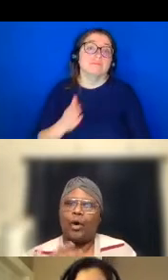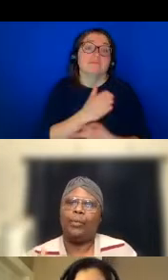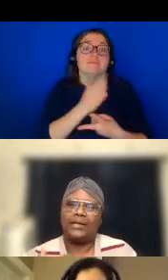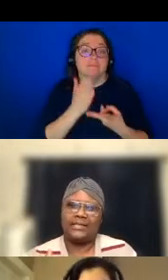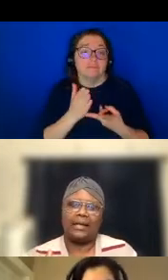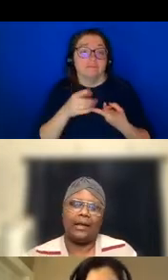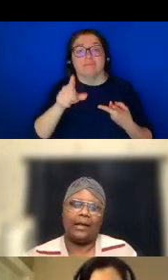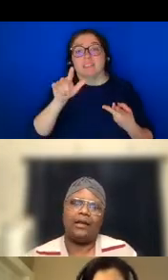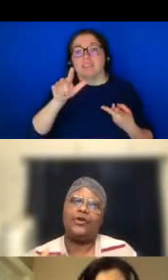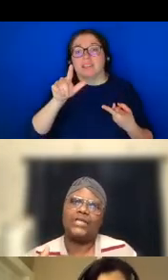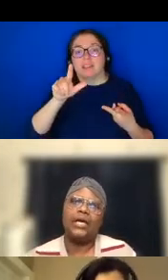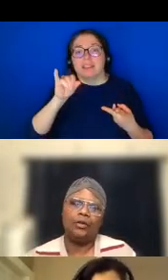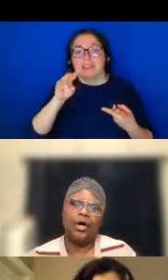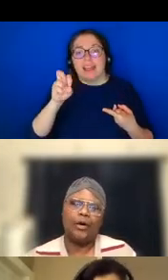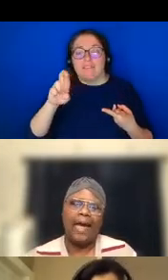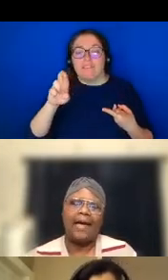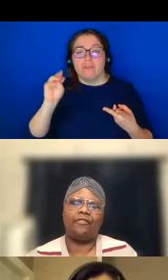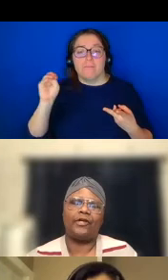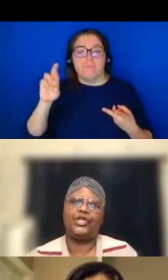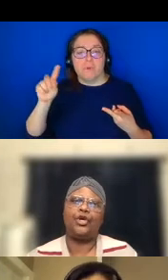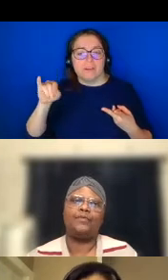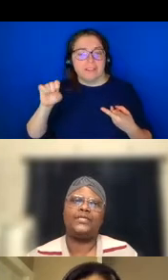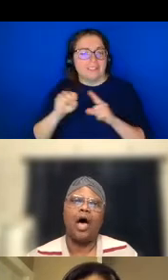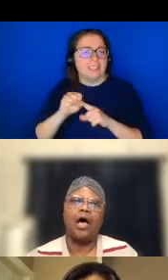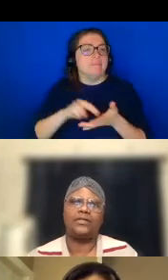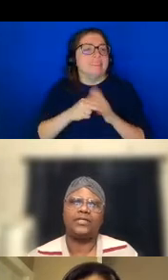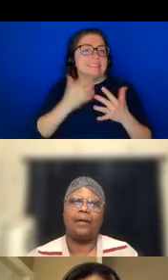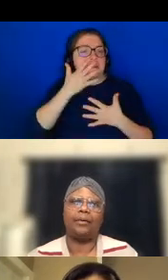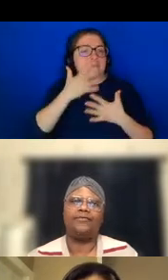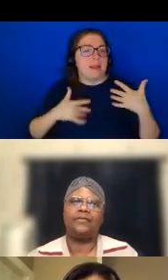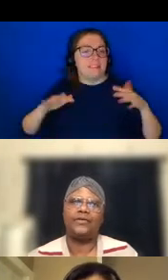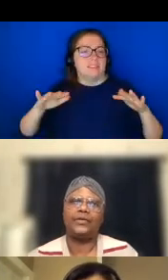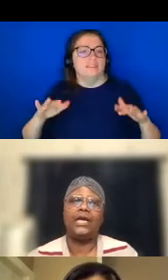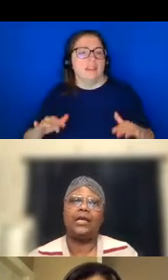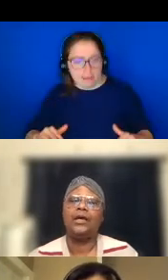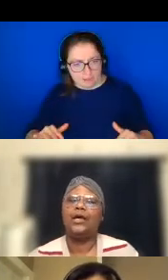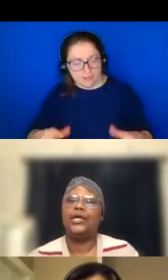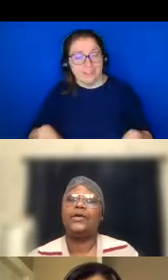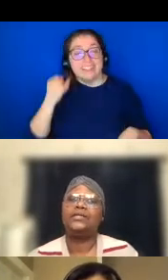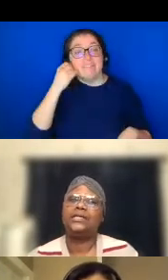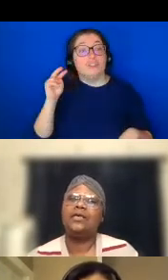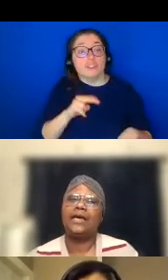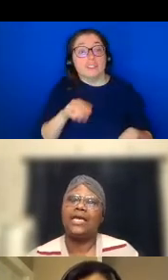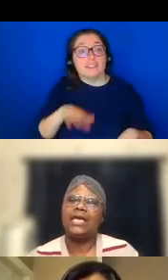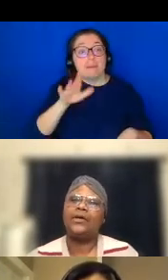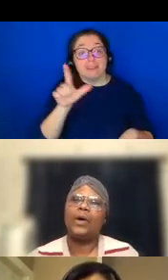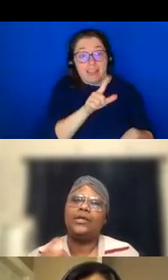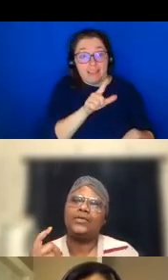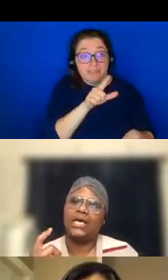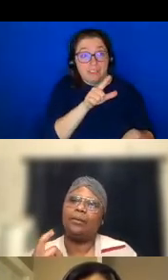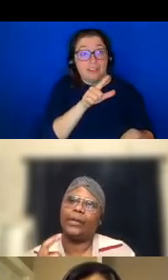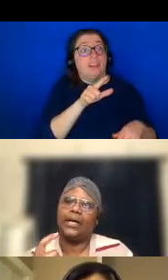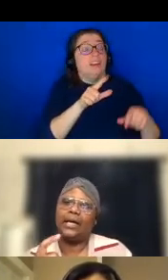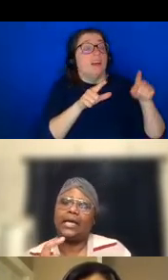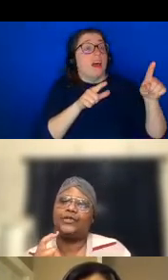or blood settling. And if you take a look at the tubes on the top left of the screen, you can see that even when you